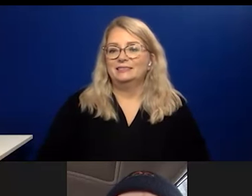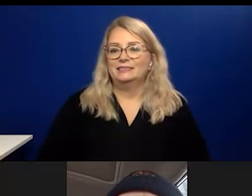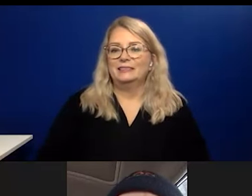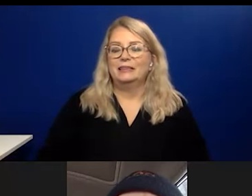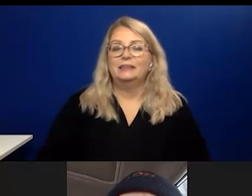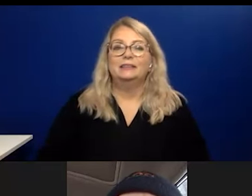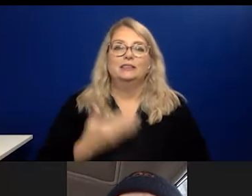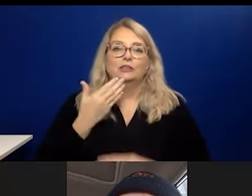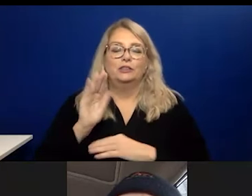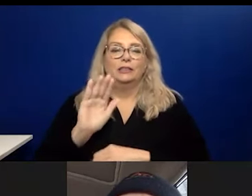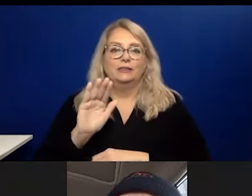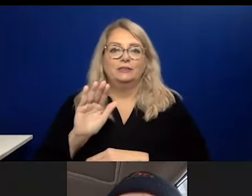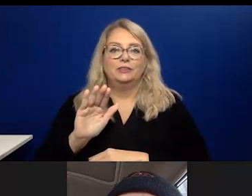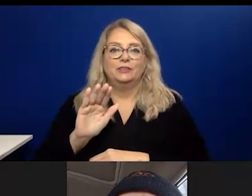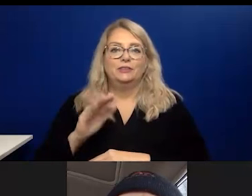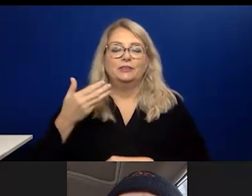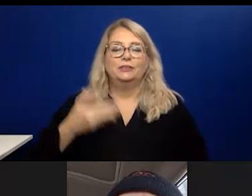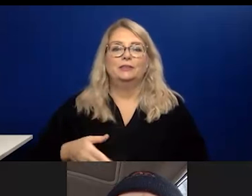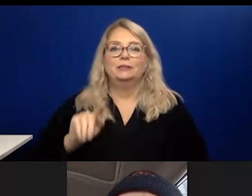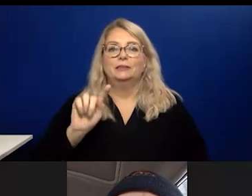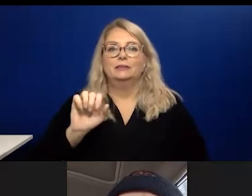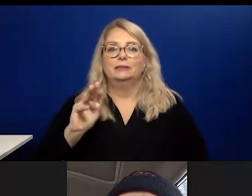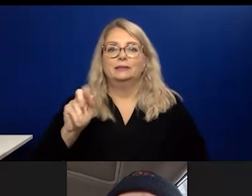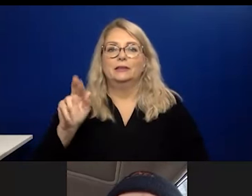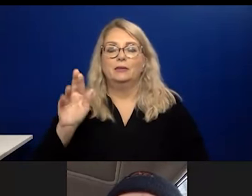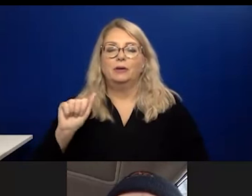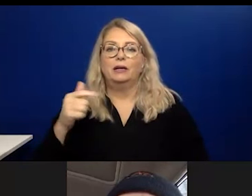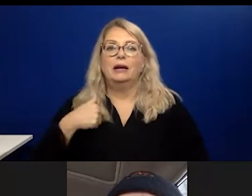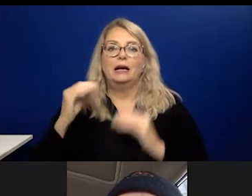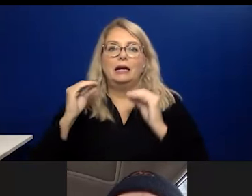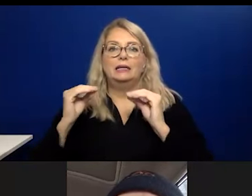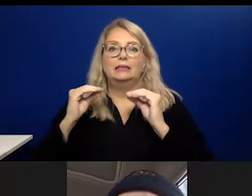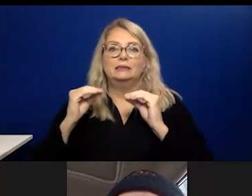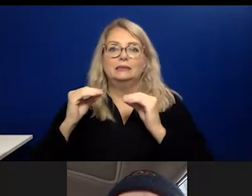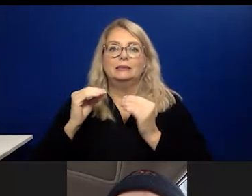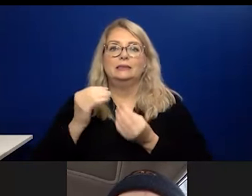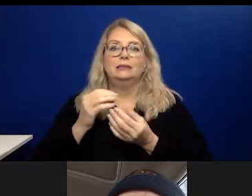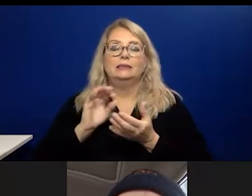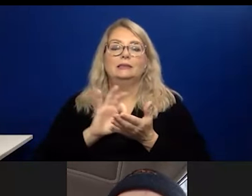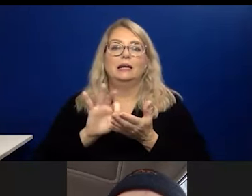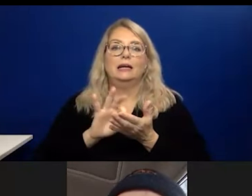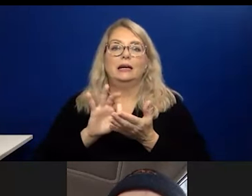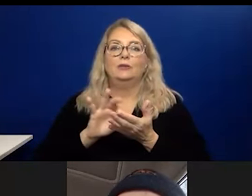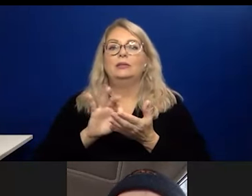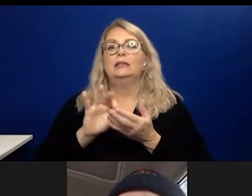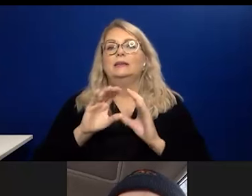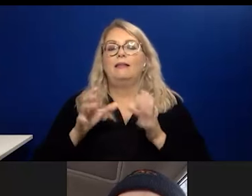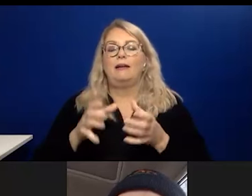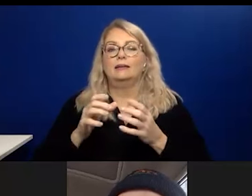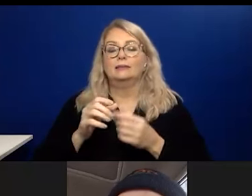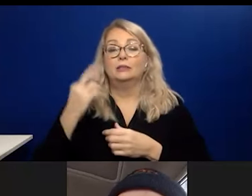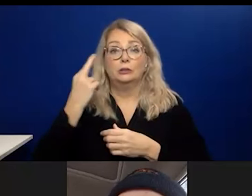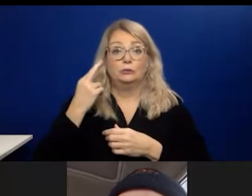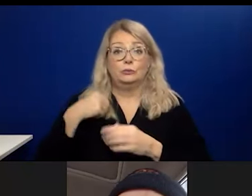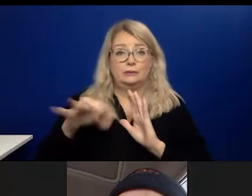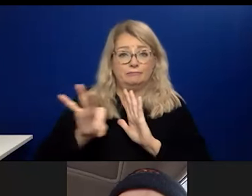good afternoon. My name is Tamara Epperson. I do teach accounting classes. And the reason I chose this